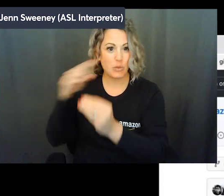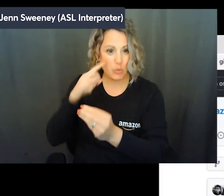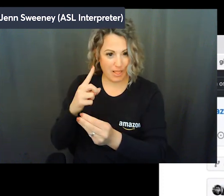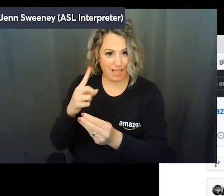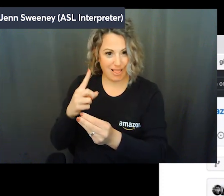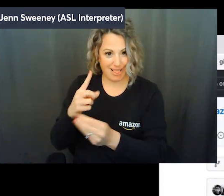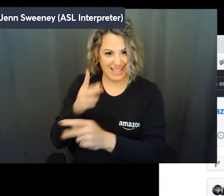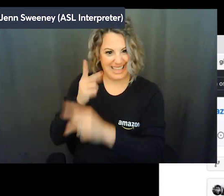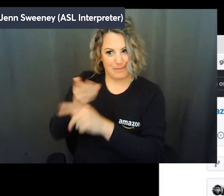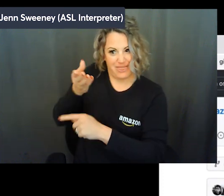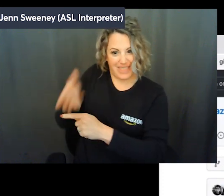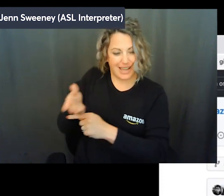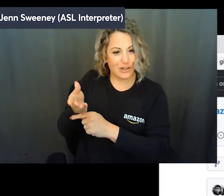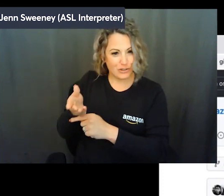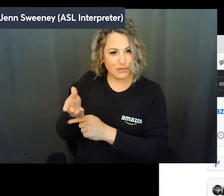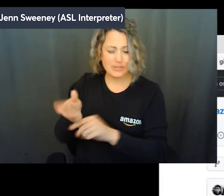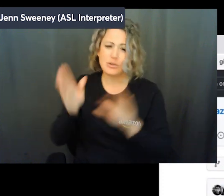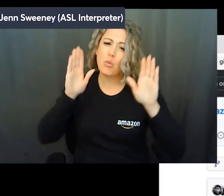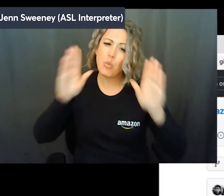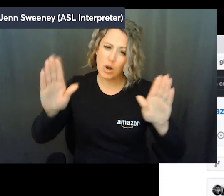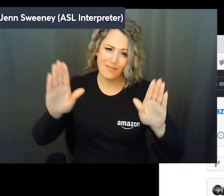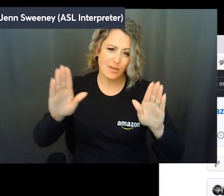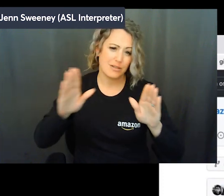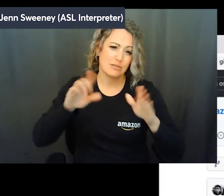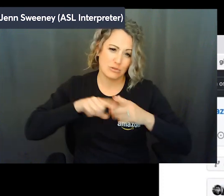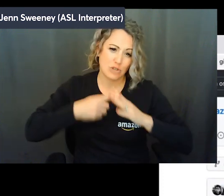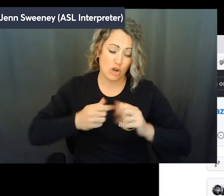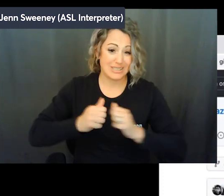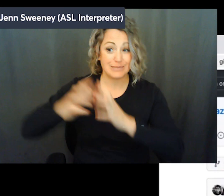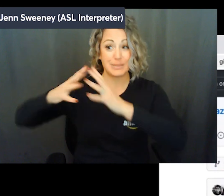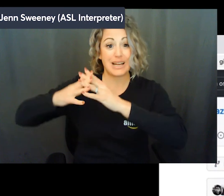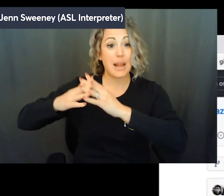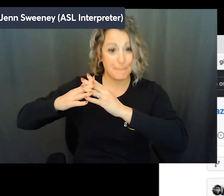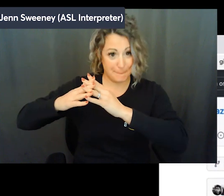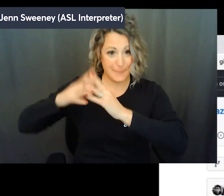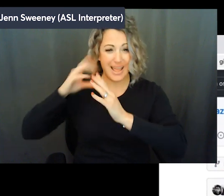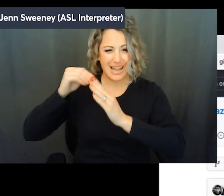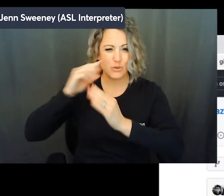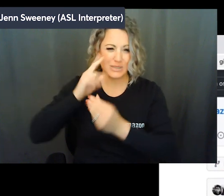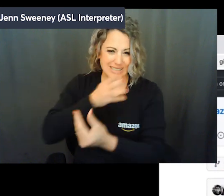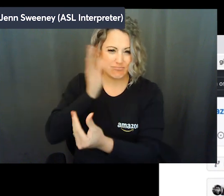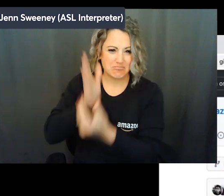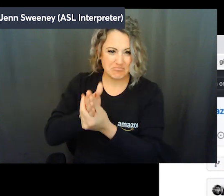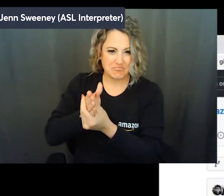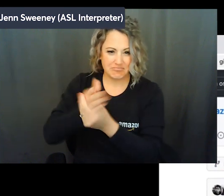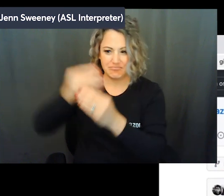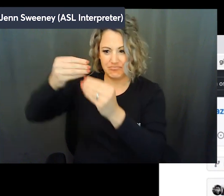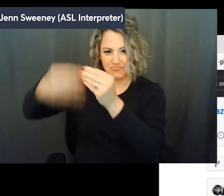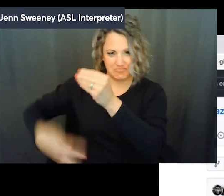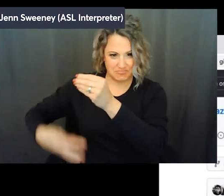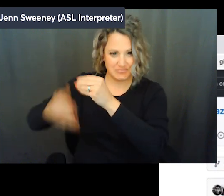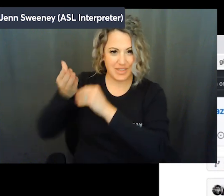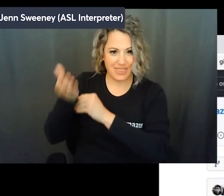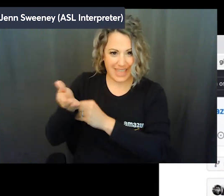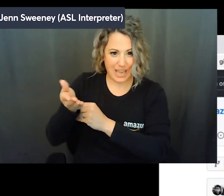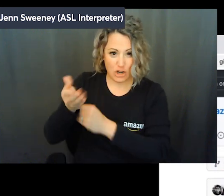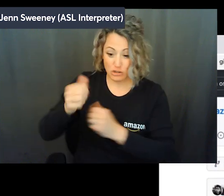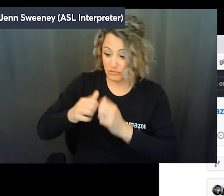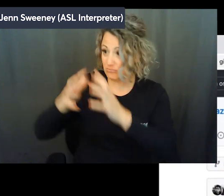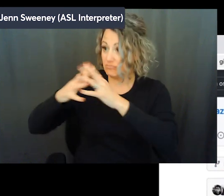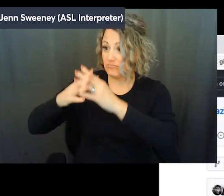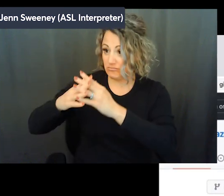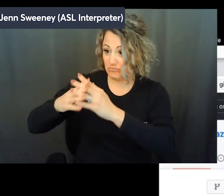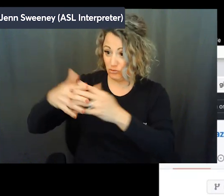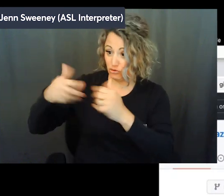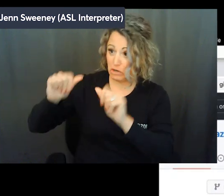And it's a great place to get started. Spin it up. All the notebook details and everything are there. You can take it for a spin and then adjust it for your use